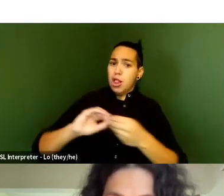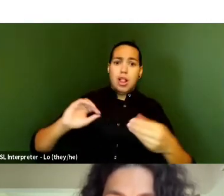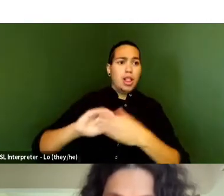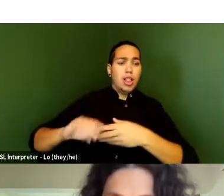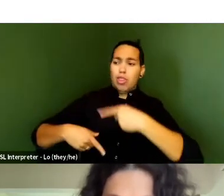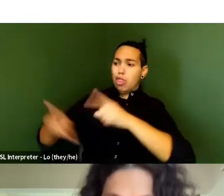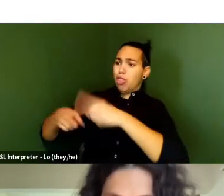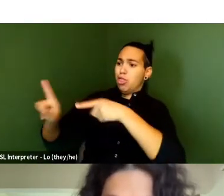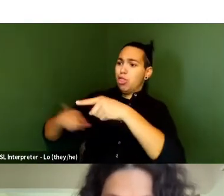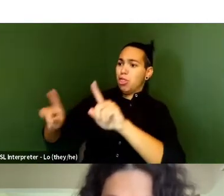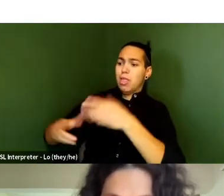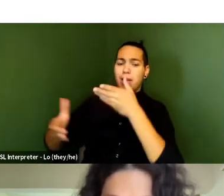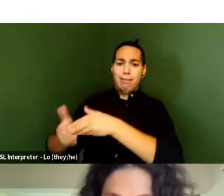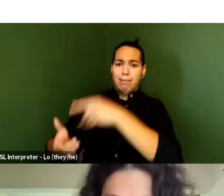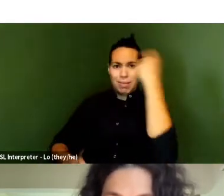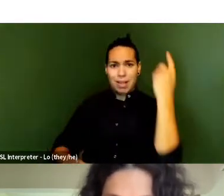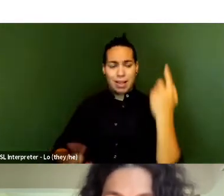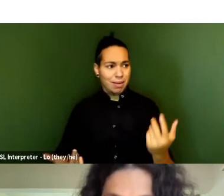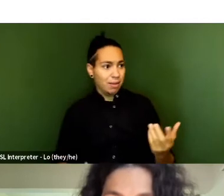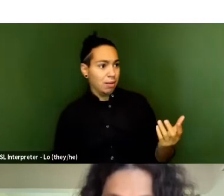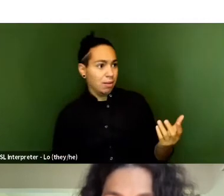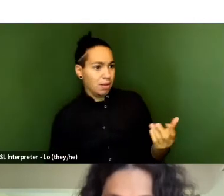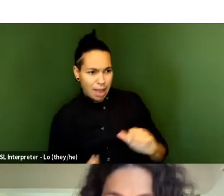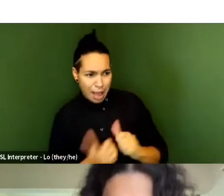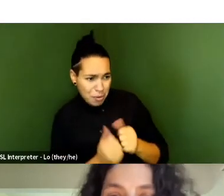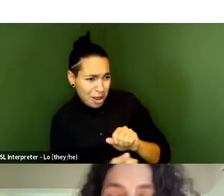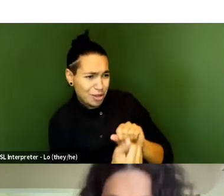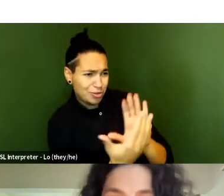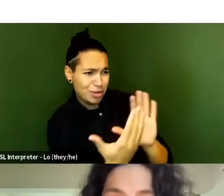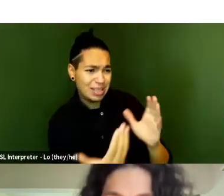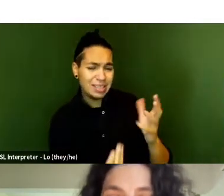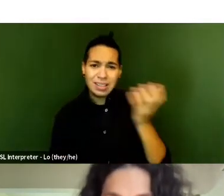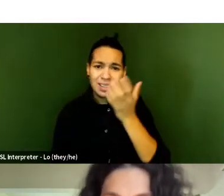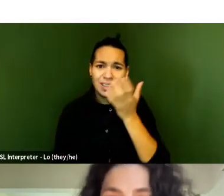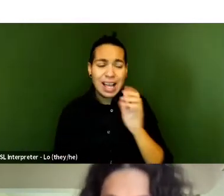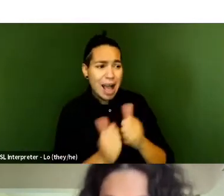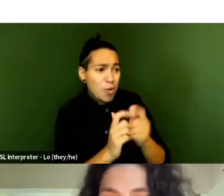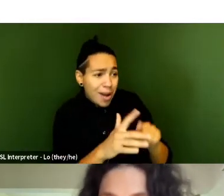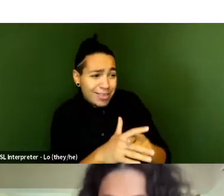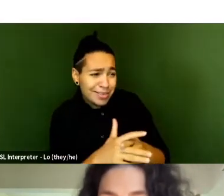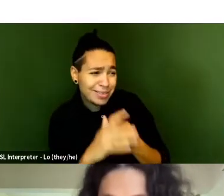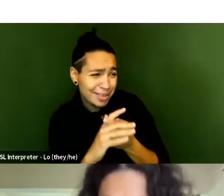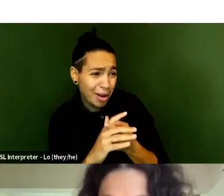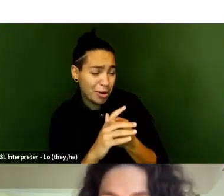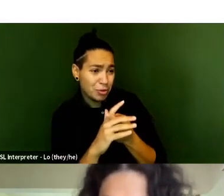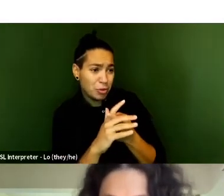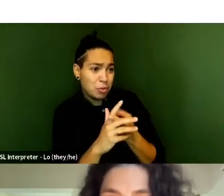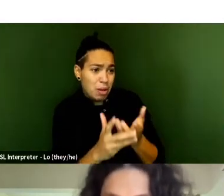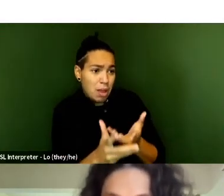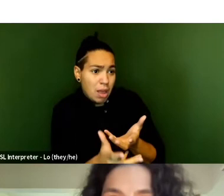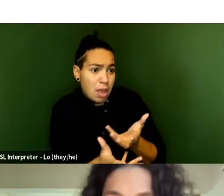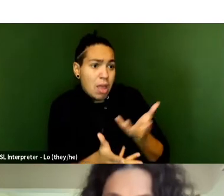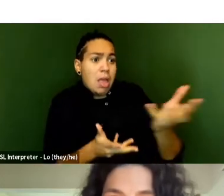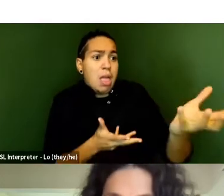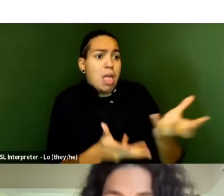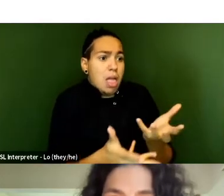like, how do I address this? You know what I mean? How do I even begin to breathe life to this with the integrity